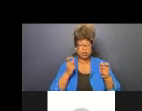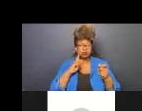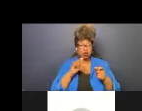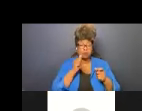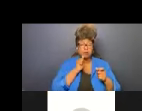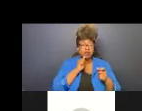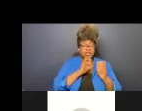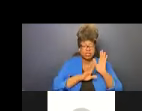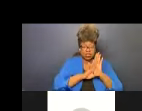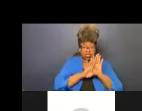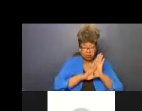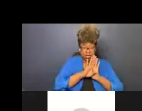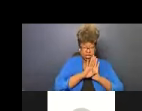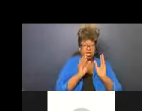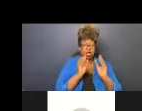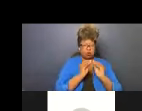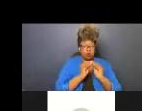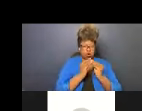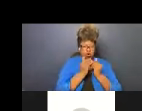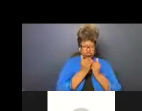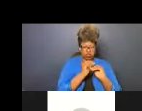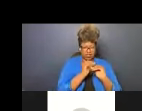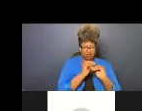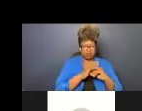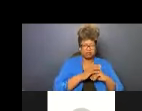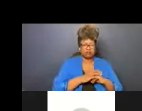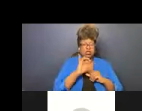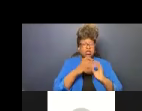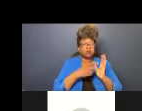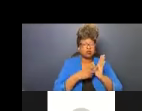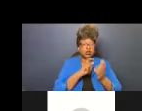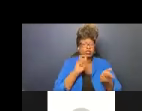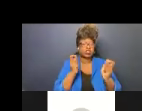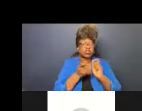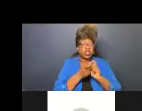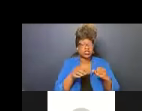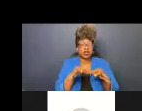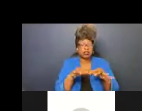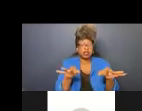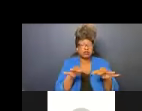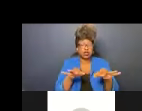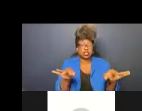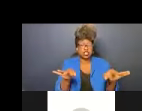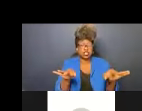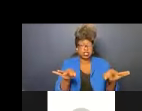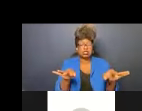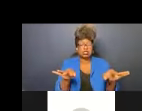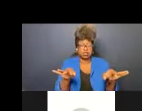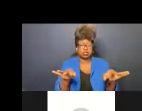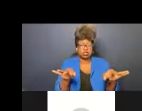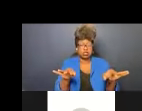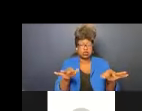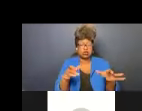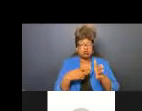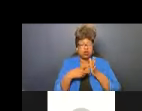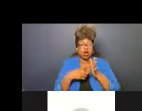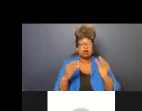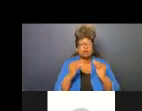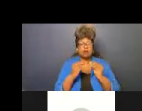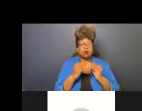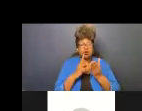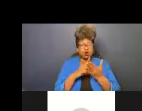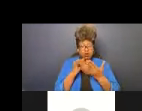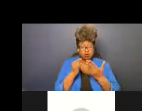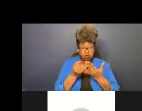more restrictive. So that would require changing the language in a way that would require more projects to detain stormwater